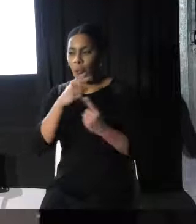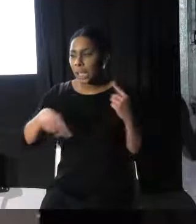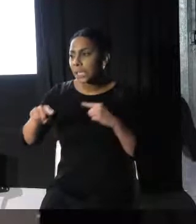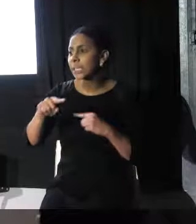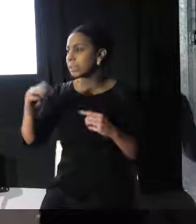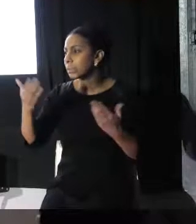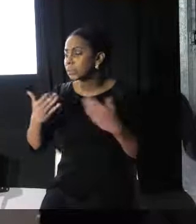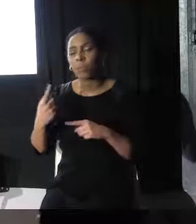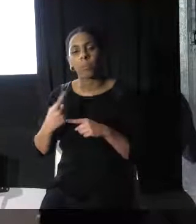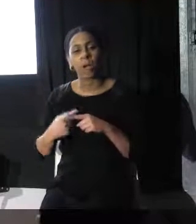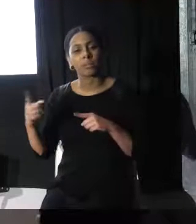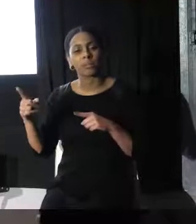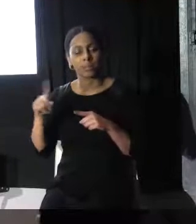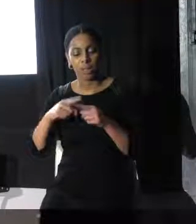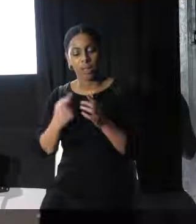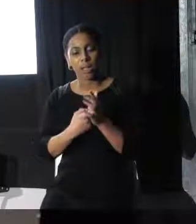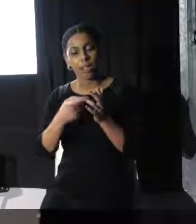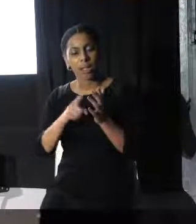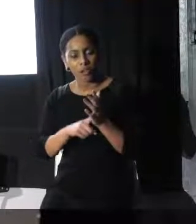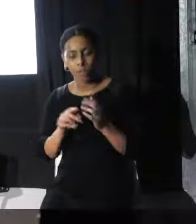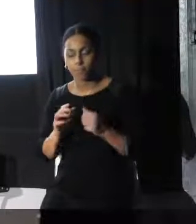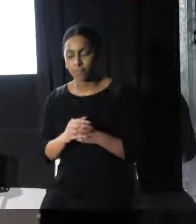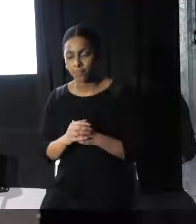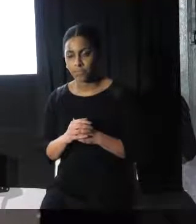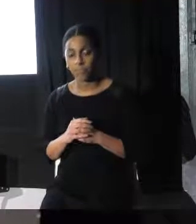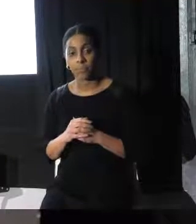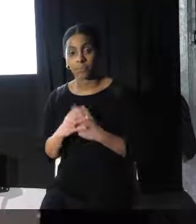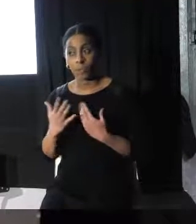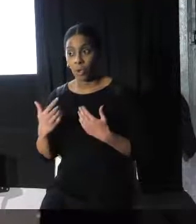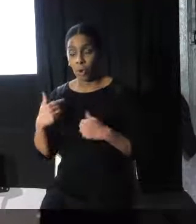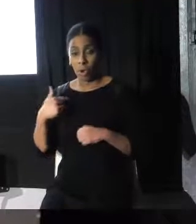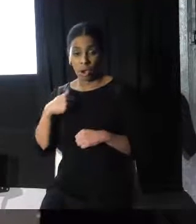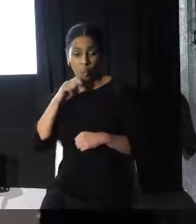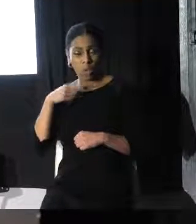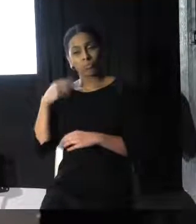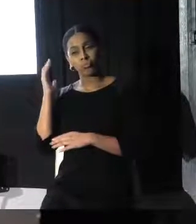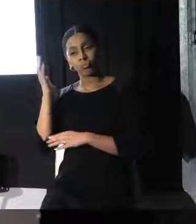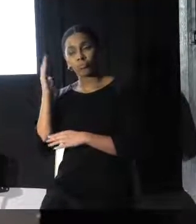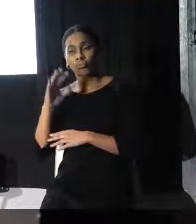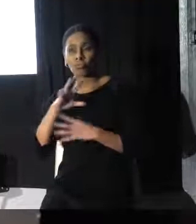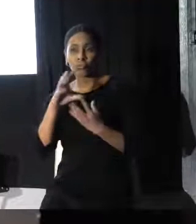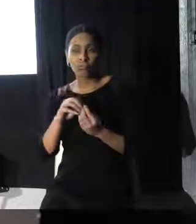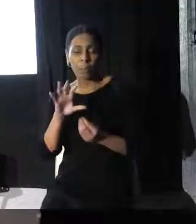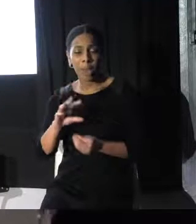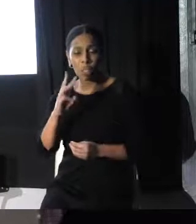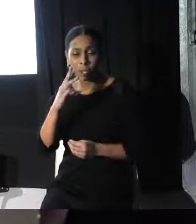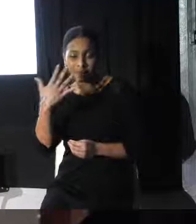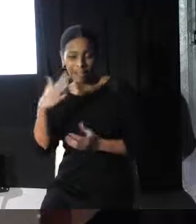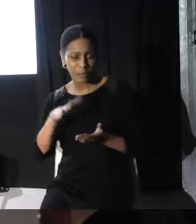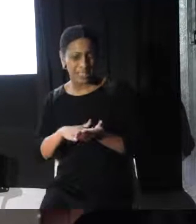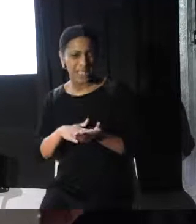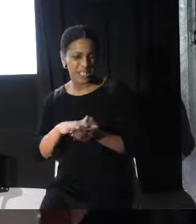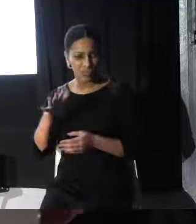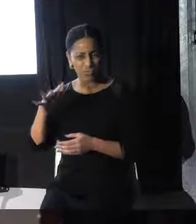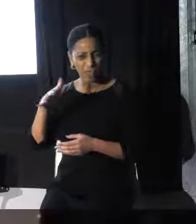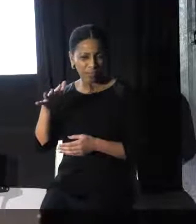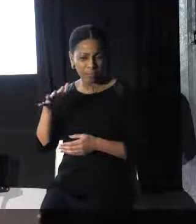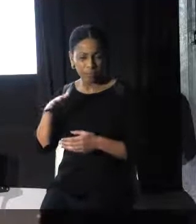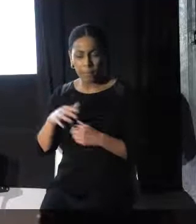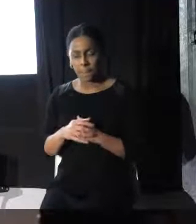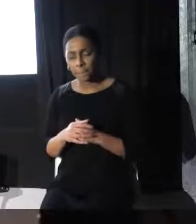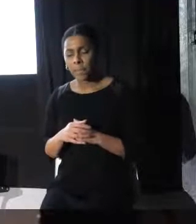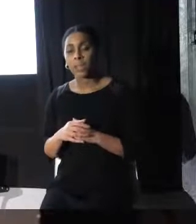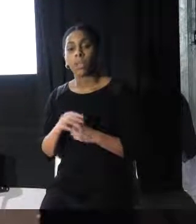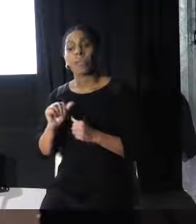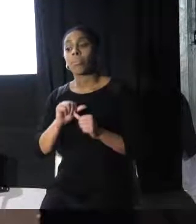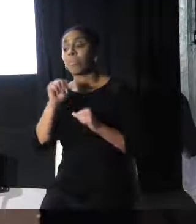as well. So in the time available to me, I'm going to speak for about 35 minutes or so, and then we're